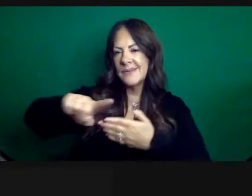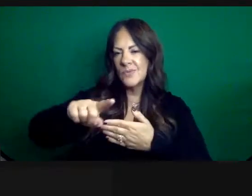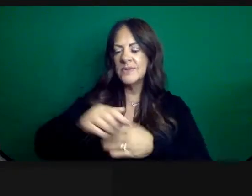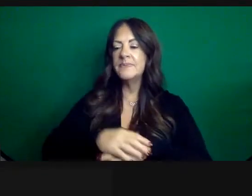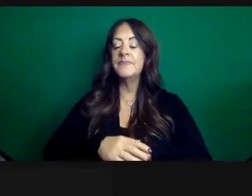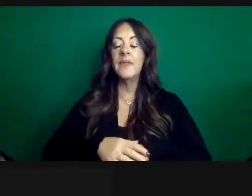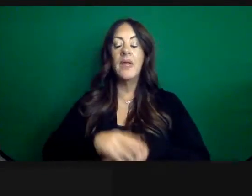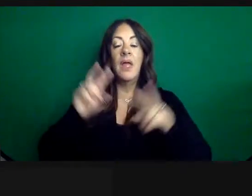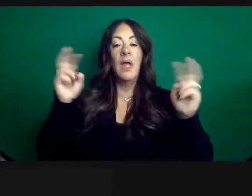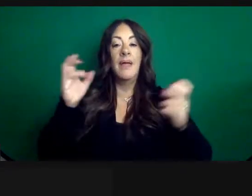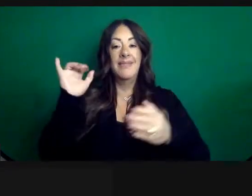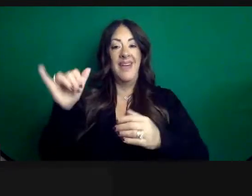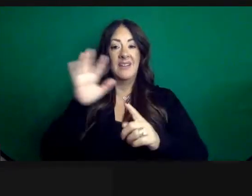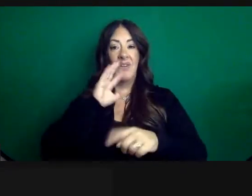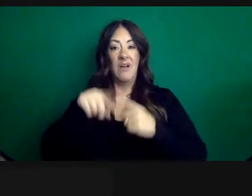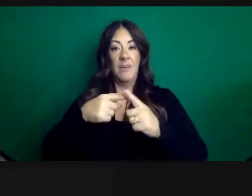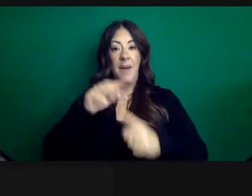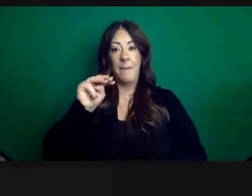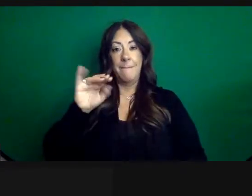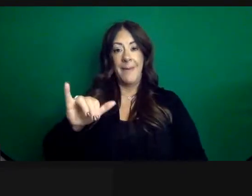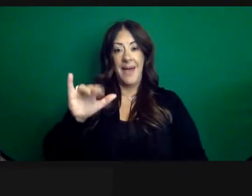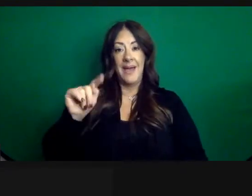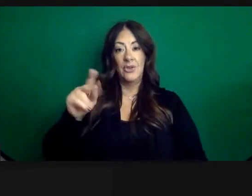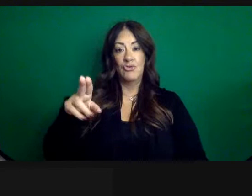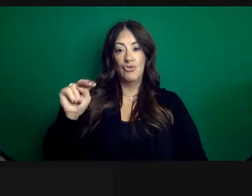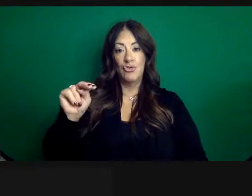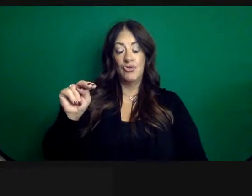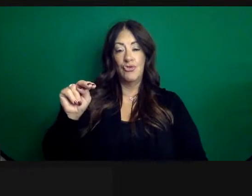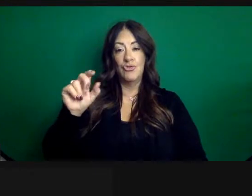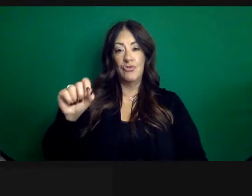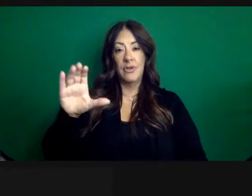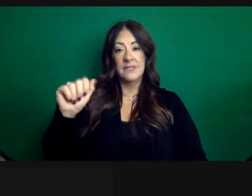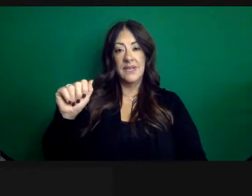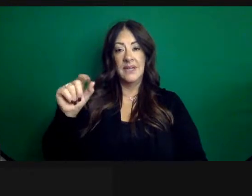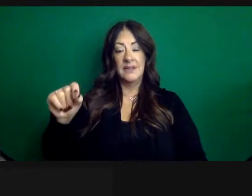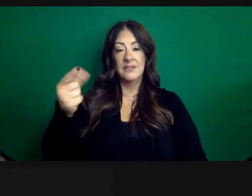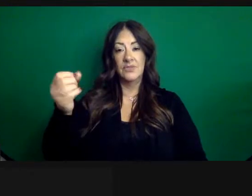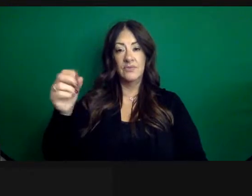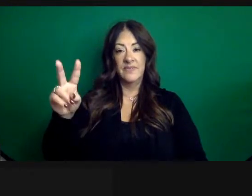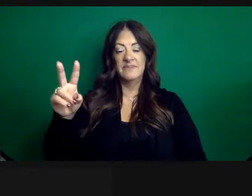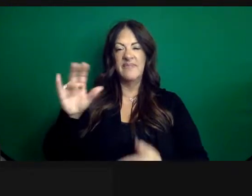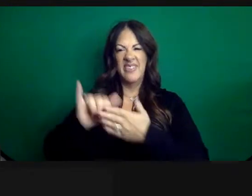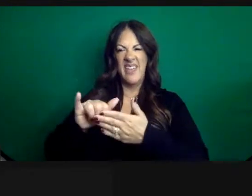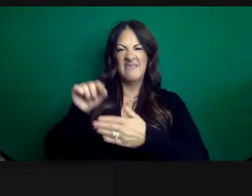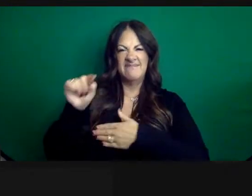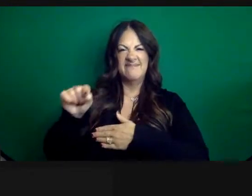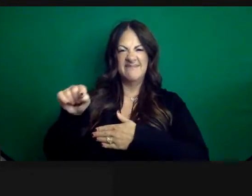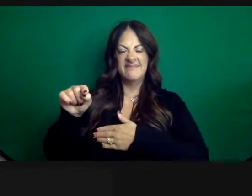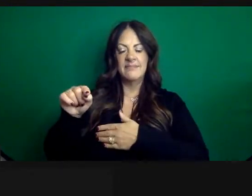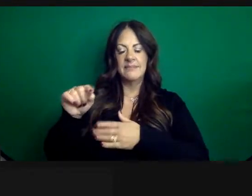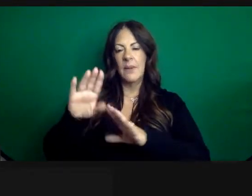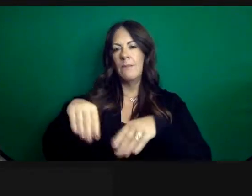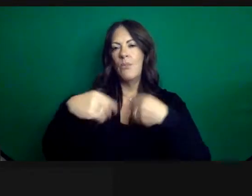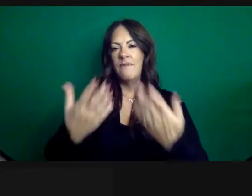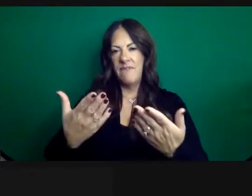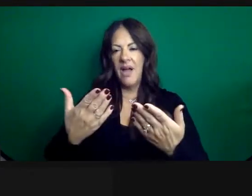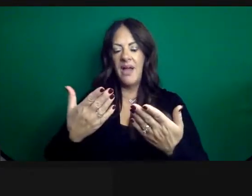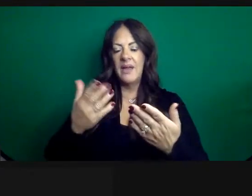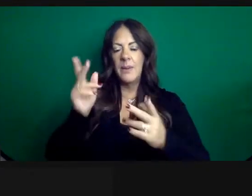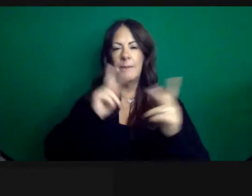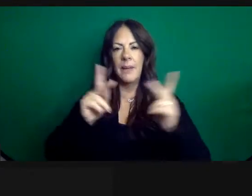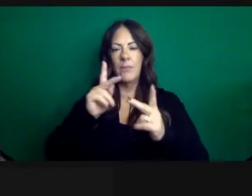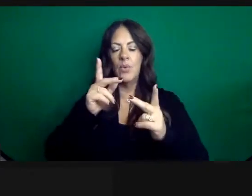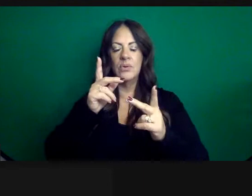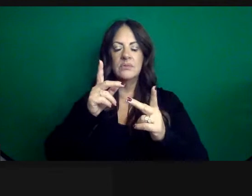Turn platform, not just because of its ability to let people know when it is their turn, not because it's a scheduling tool that can